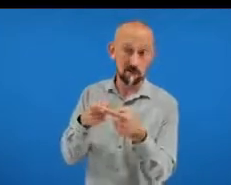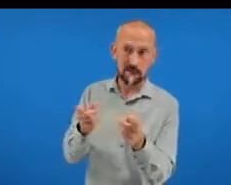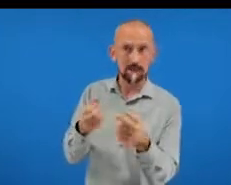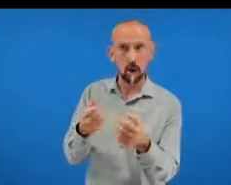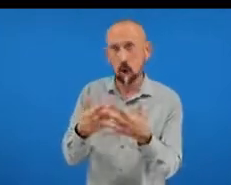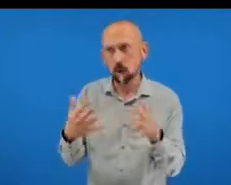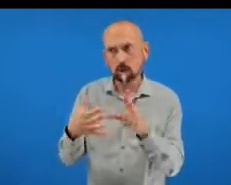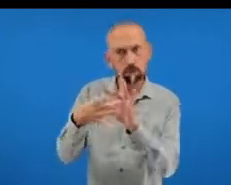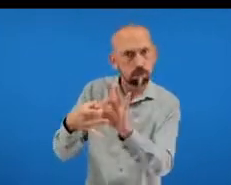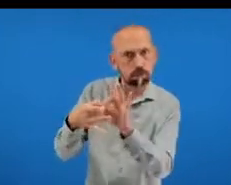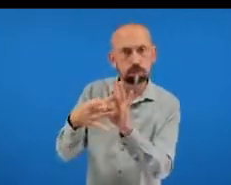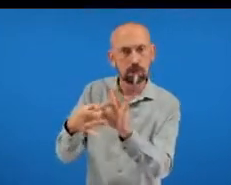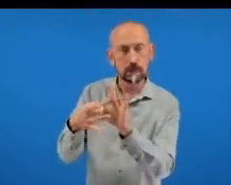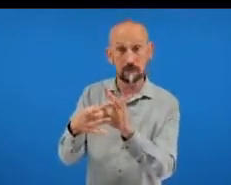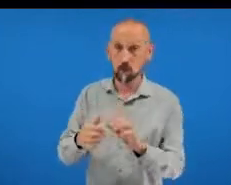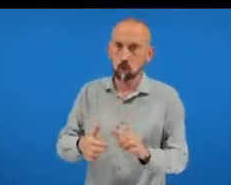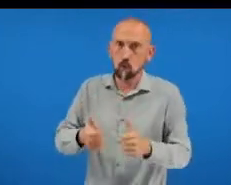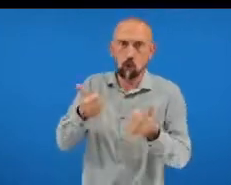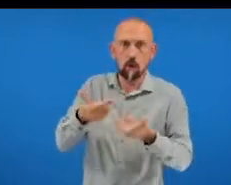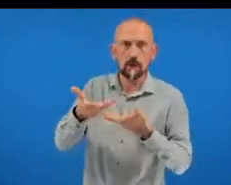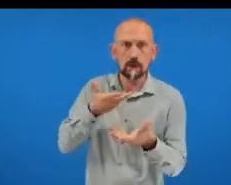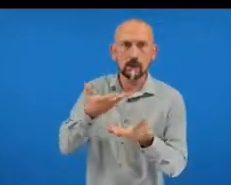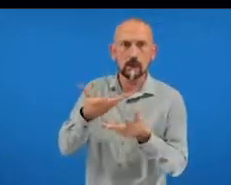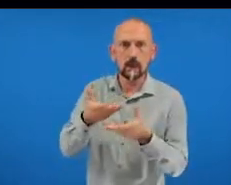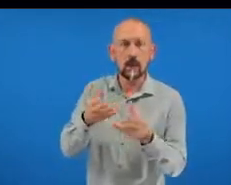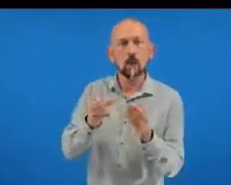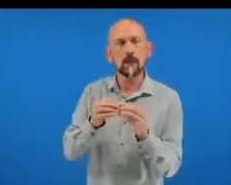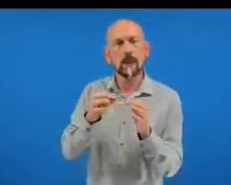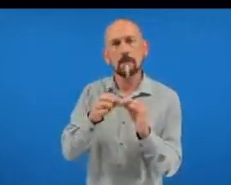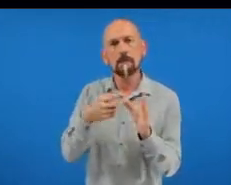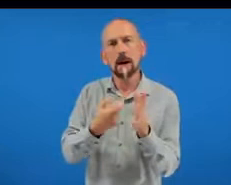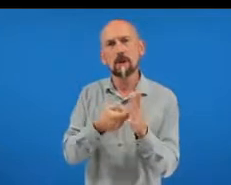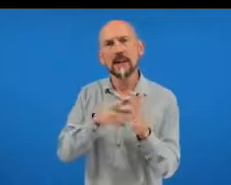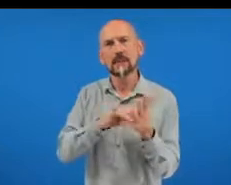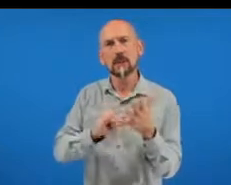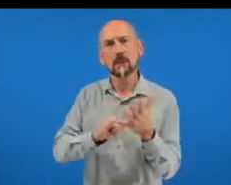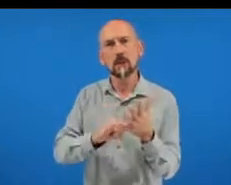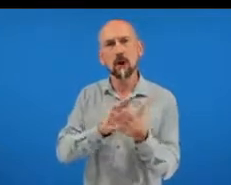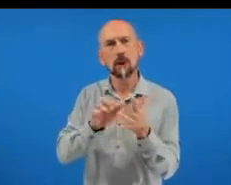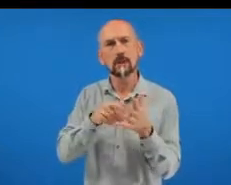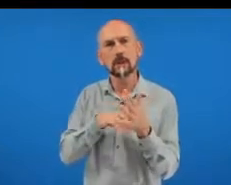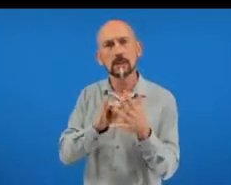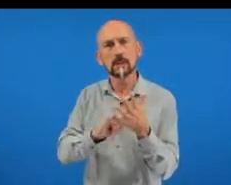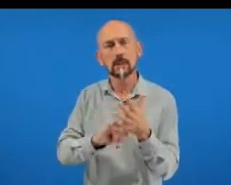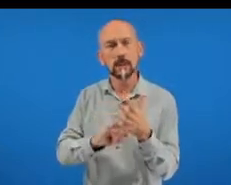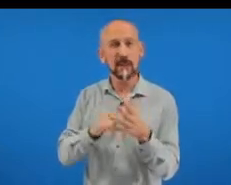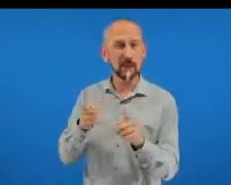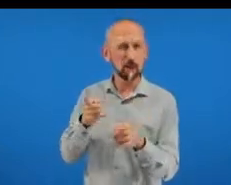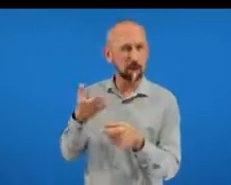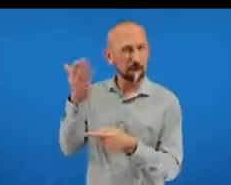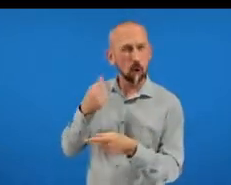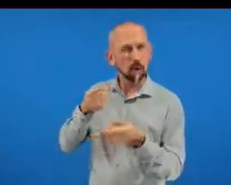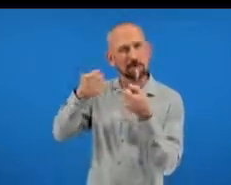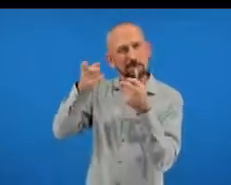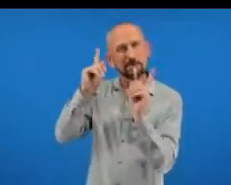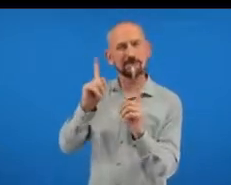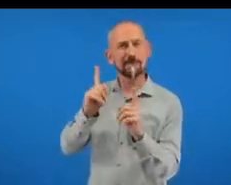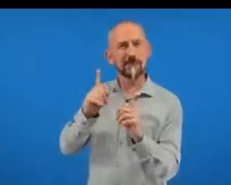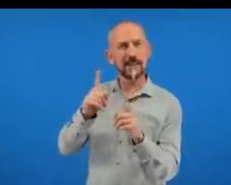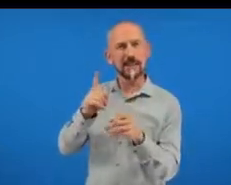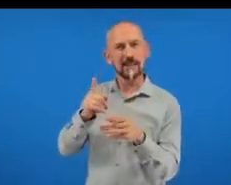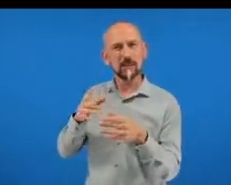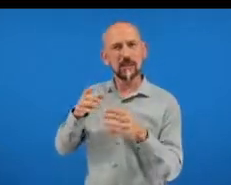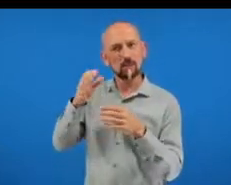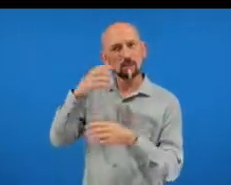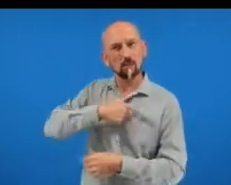conversations with Baroness Hollands, who led up the Royal College of Psychiatry, about psychiatrists